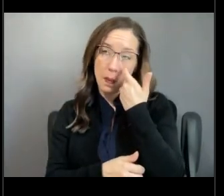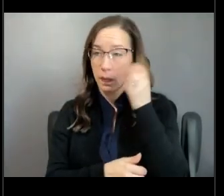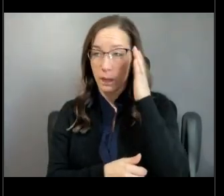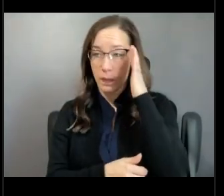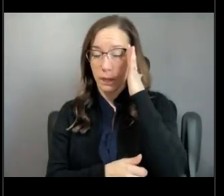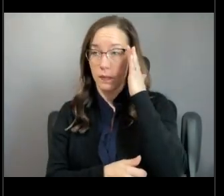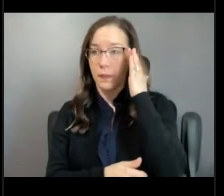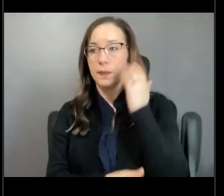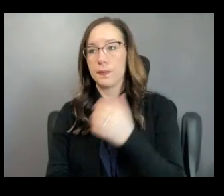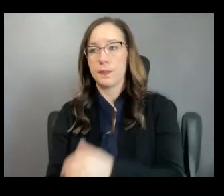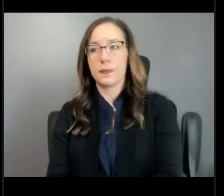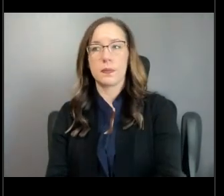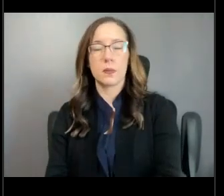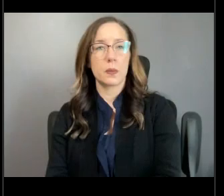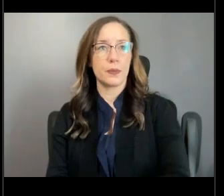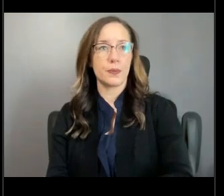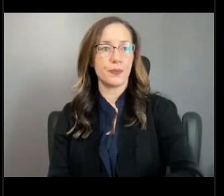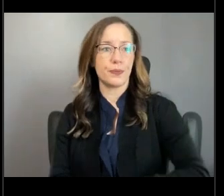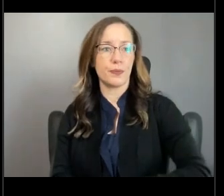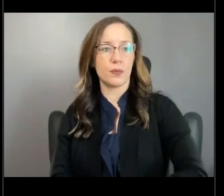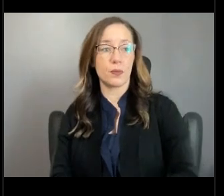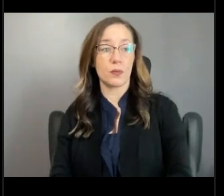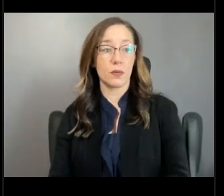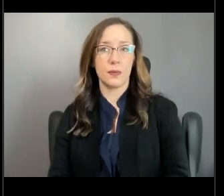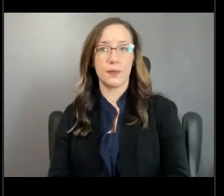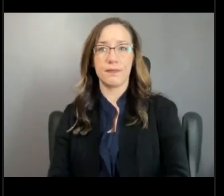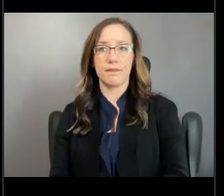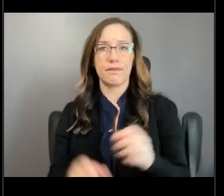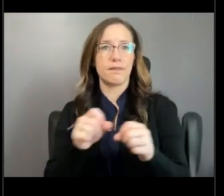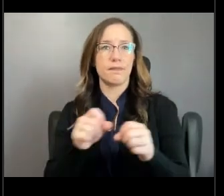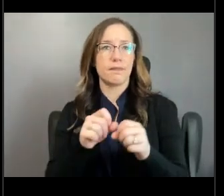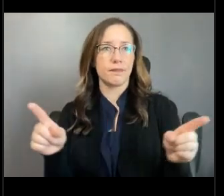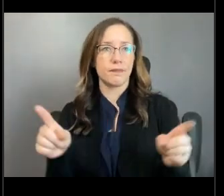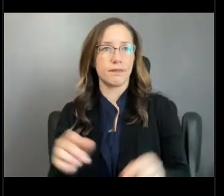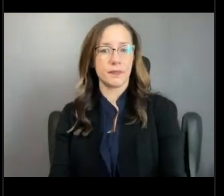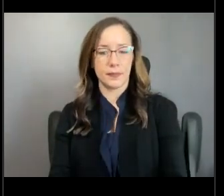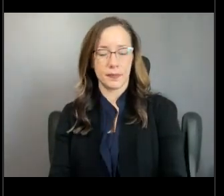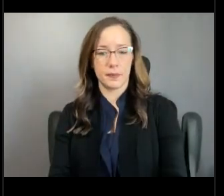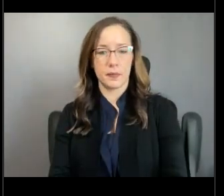others. So go ahead and launch this poll.